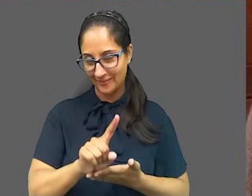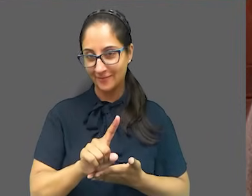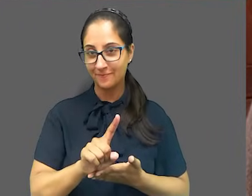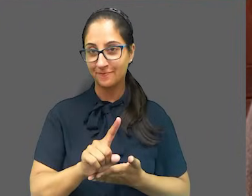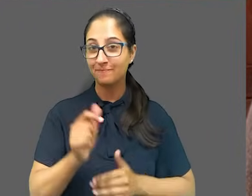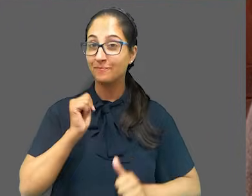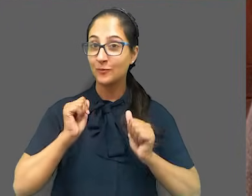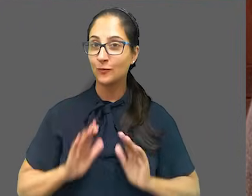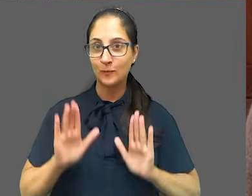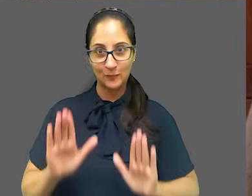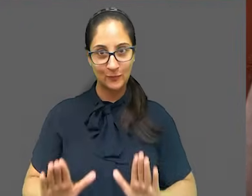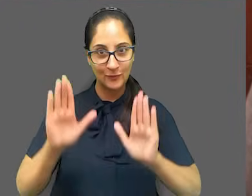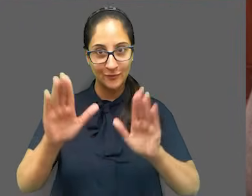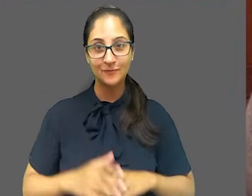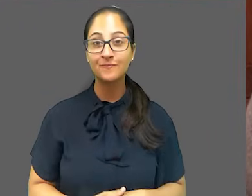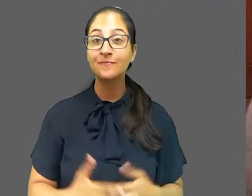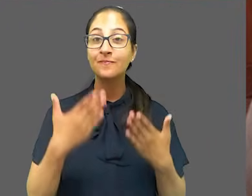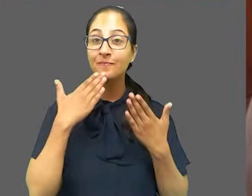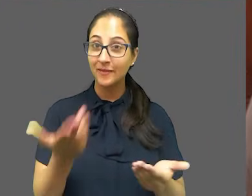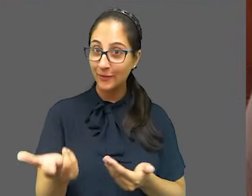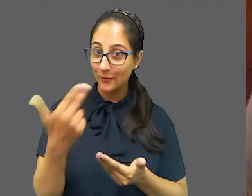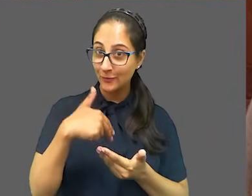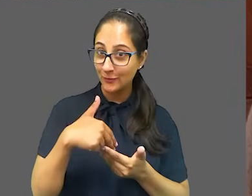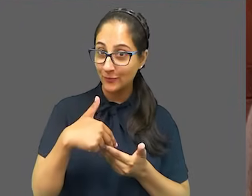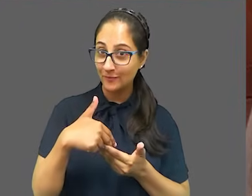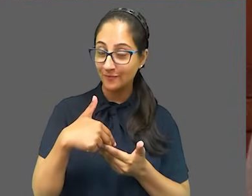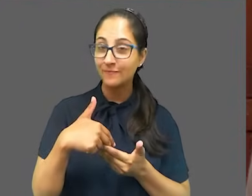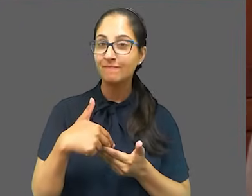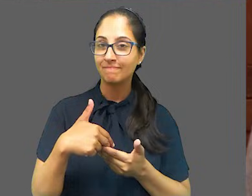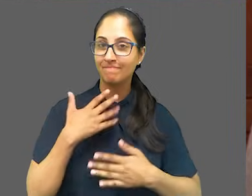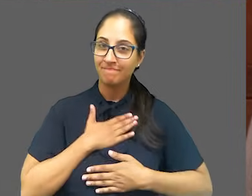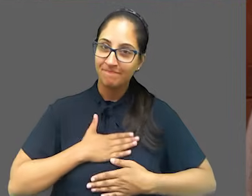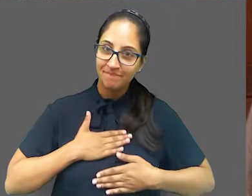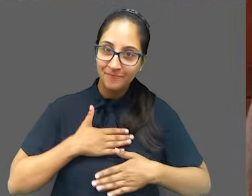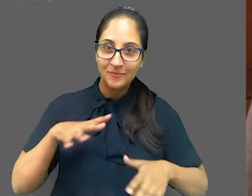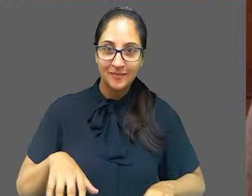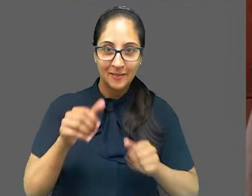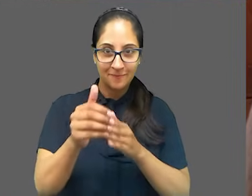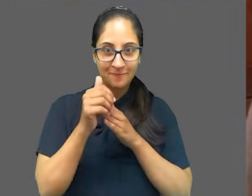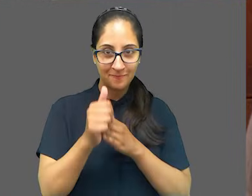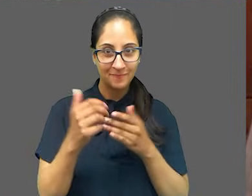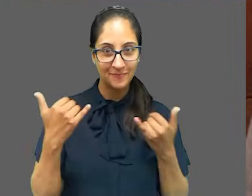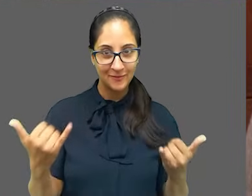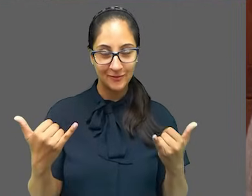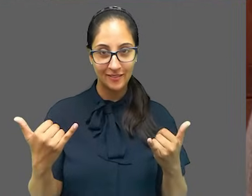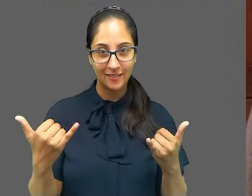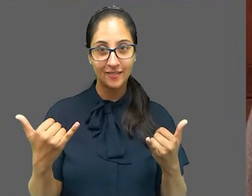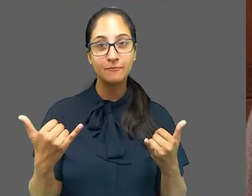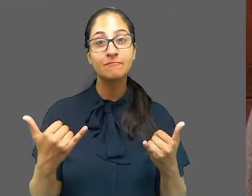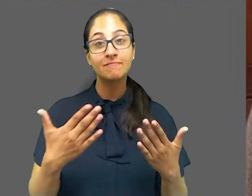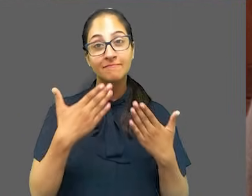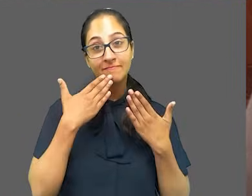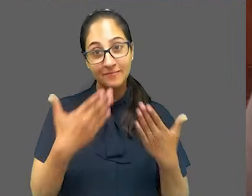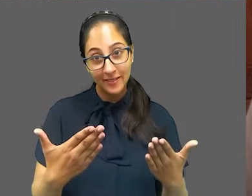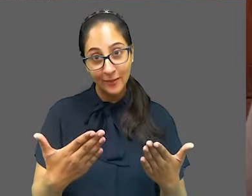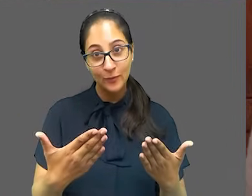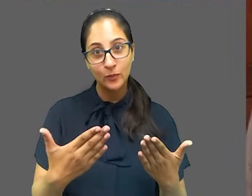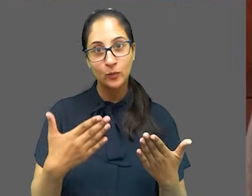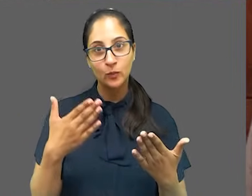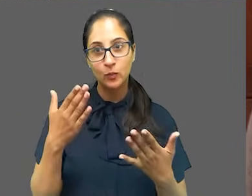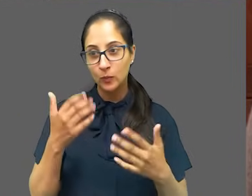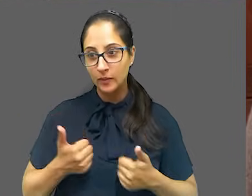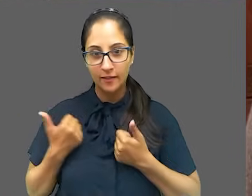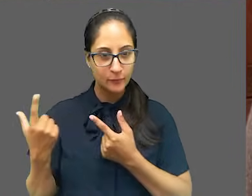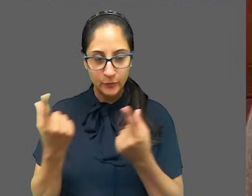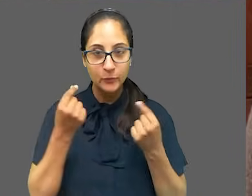musical expressions from our wonderful artists. Thank you all for joining us today. It's truly been a pleasure to be your host, and I really